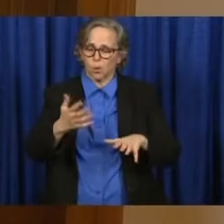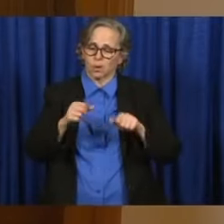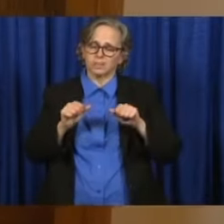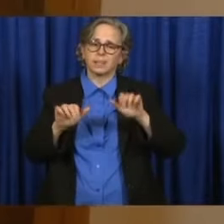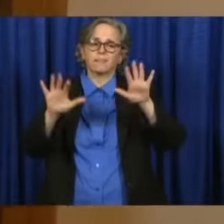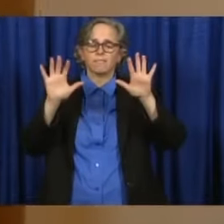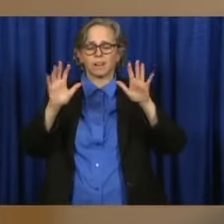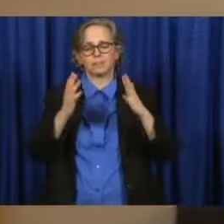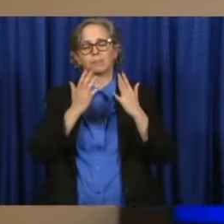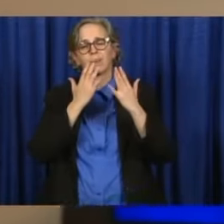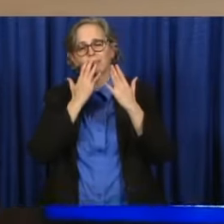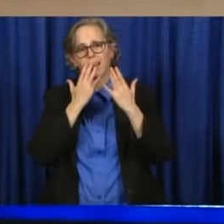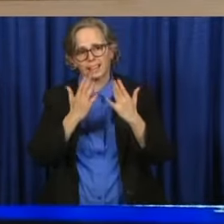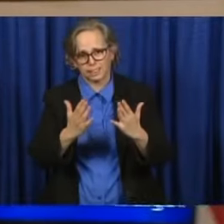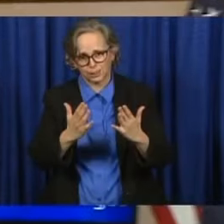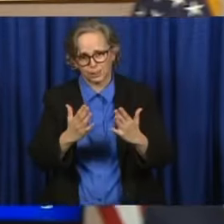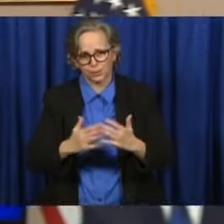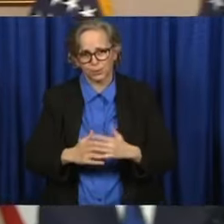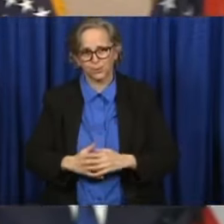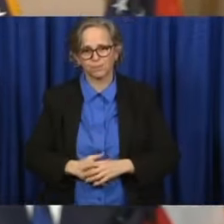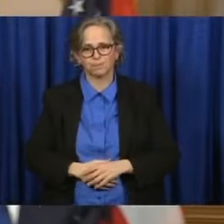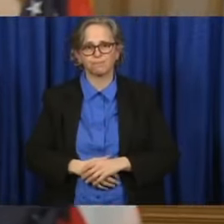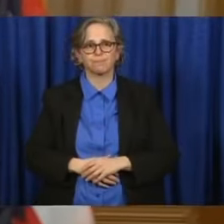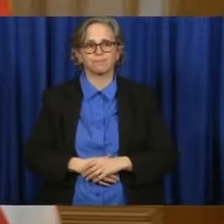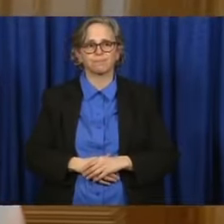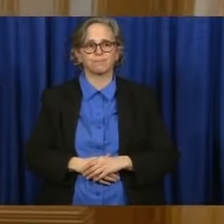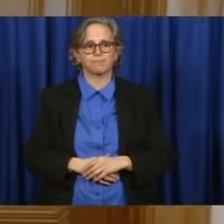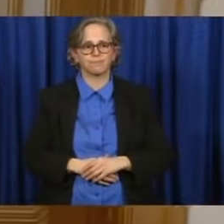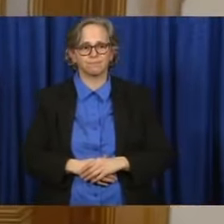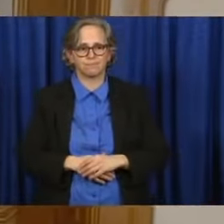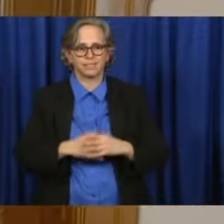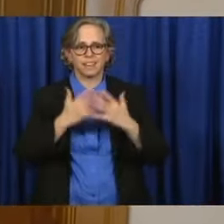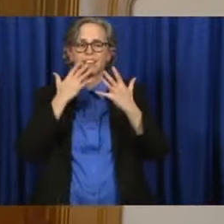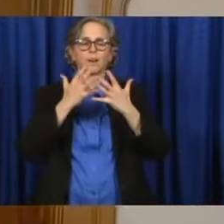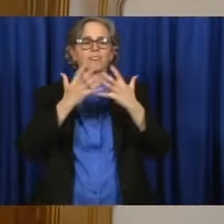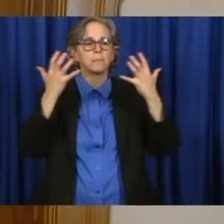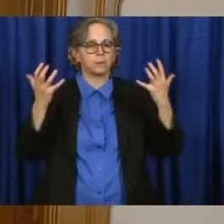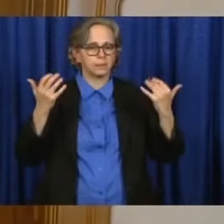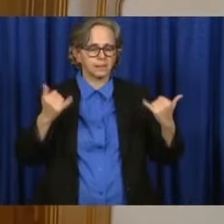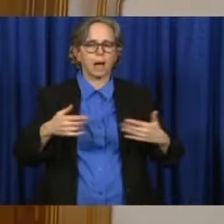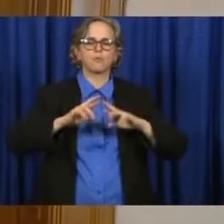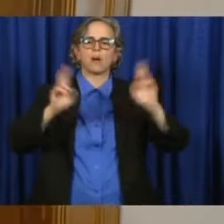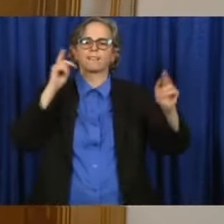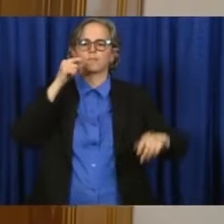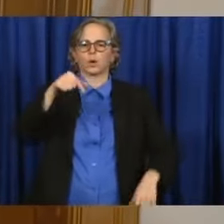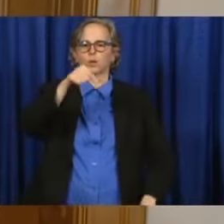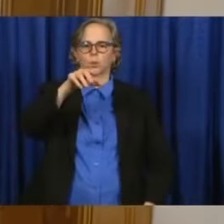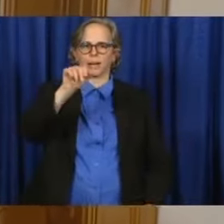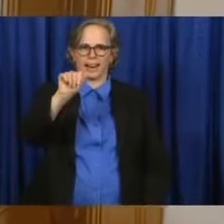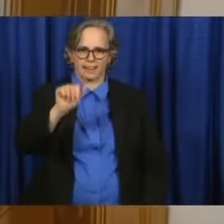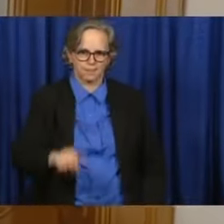Thank you. Dr. Acton, thank you very much. We'll be happy to take questions.